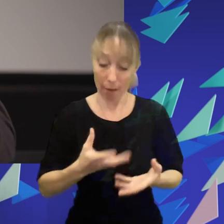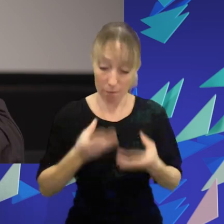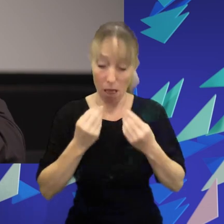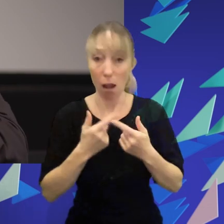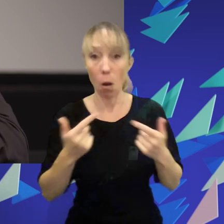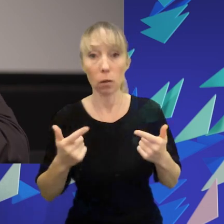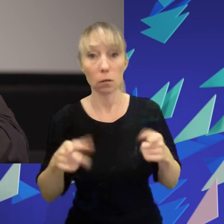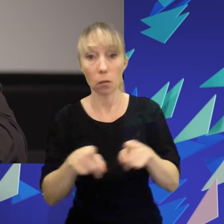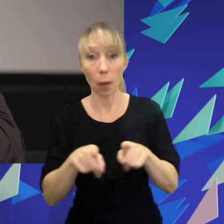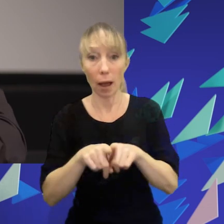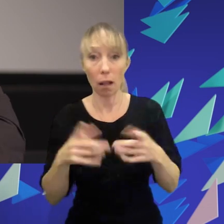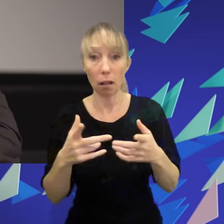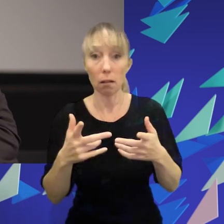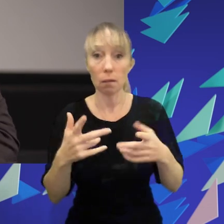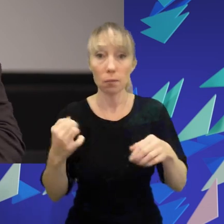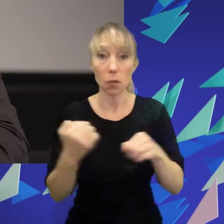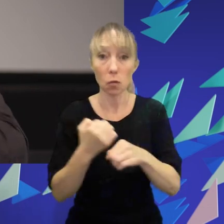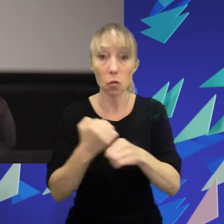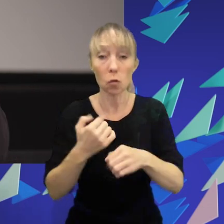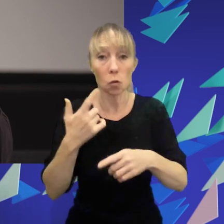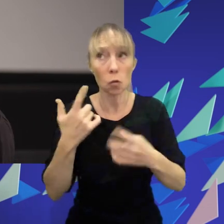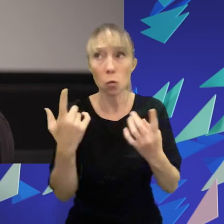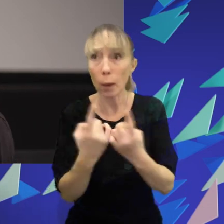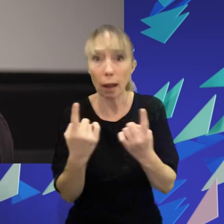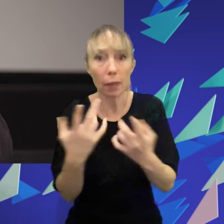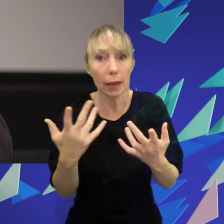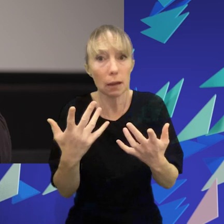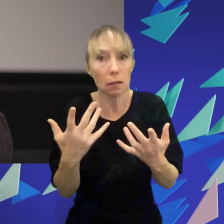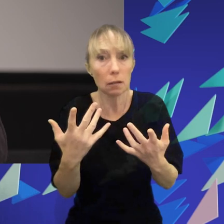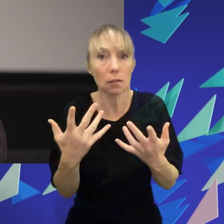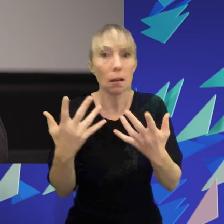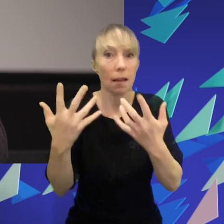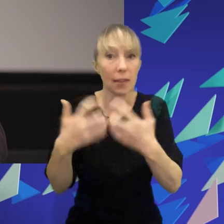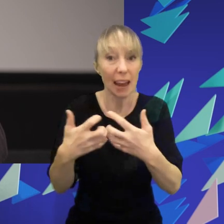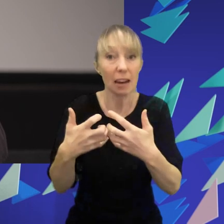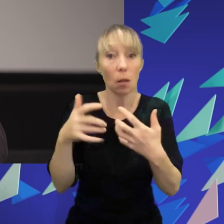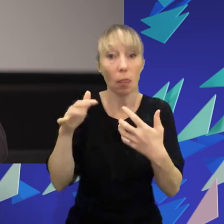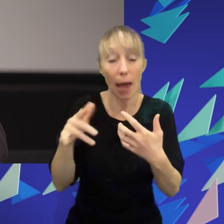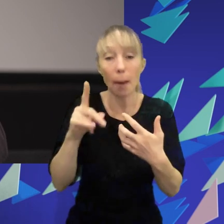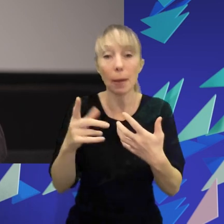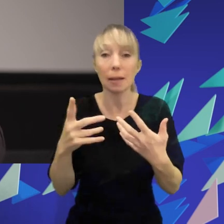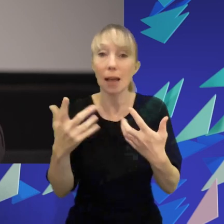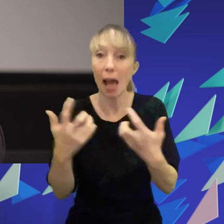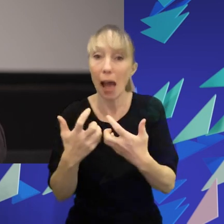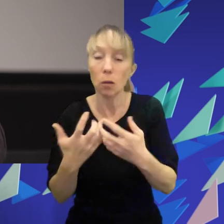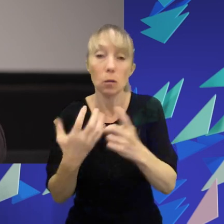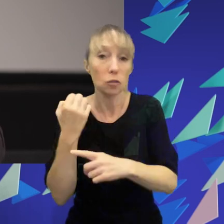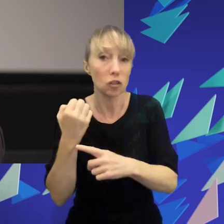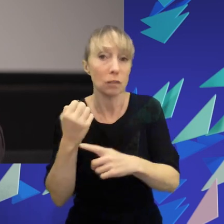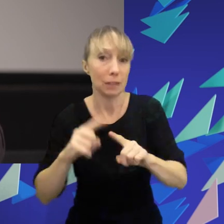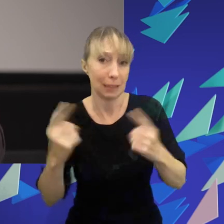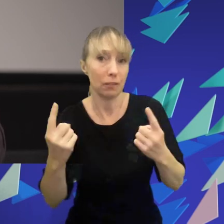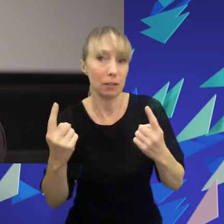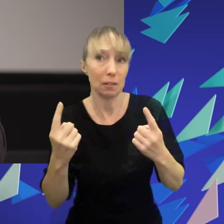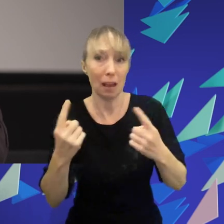are doing things that obviously the technical things exist and the approaches can be different and there's many ways to approach